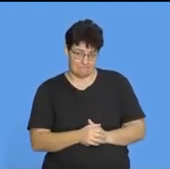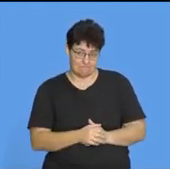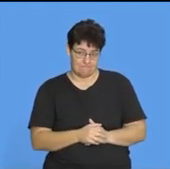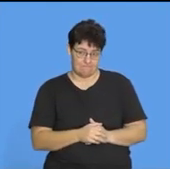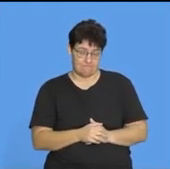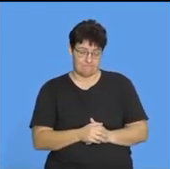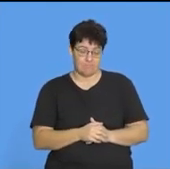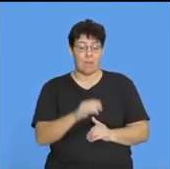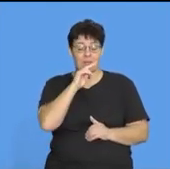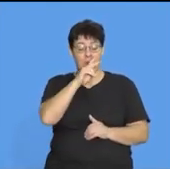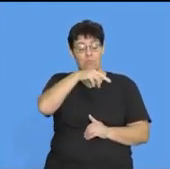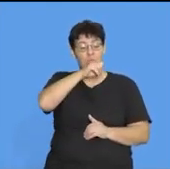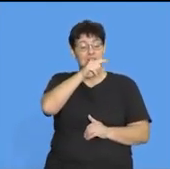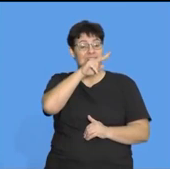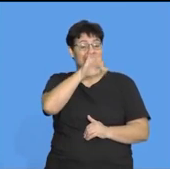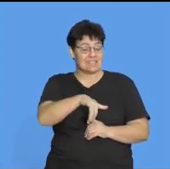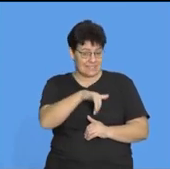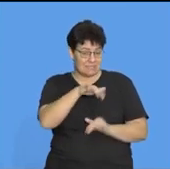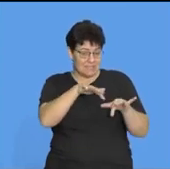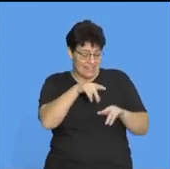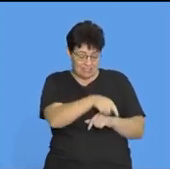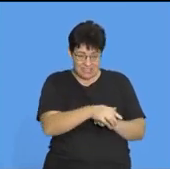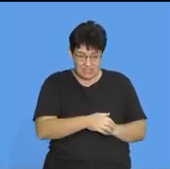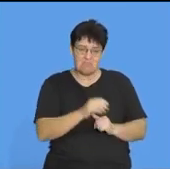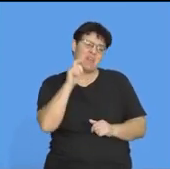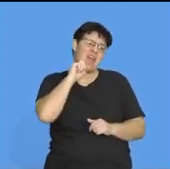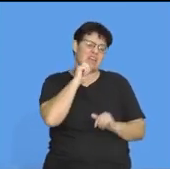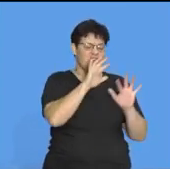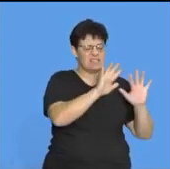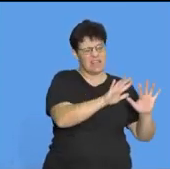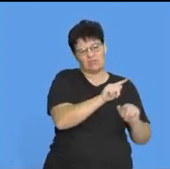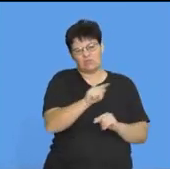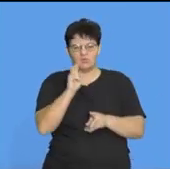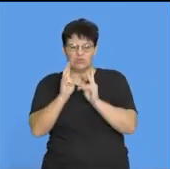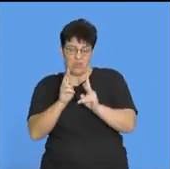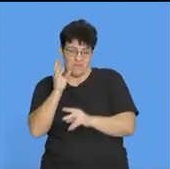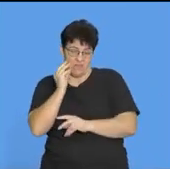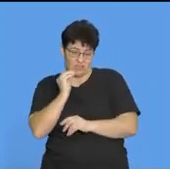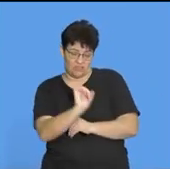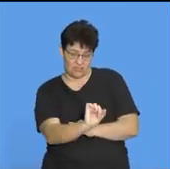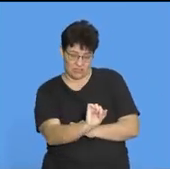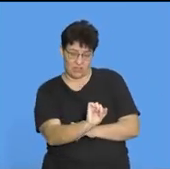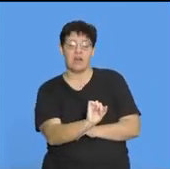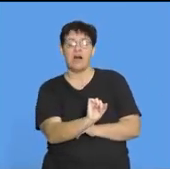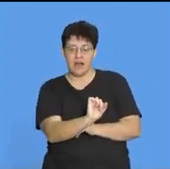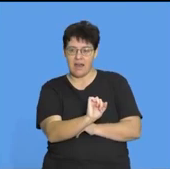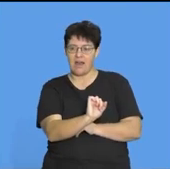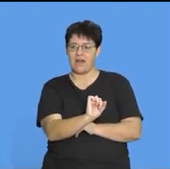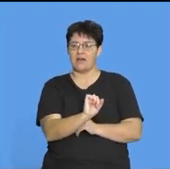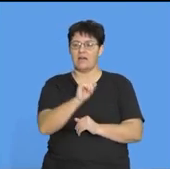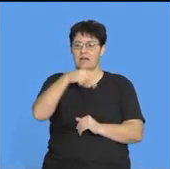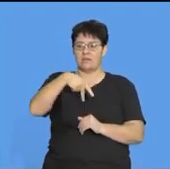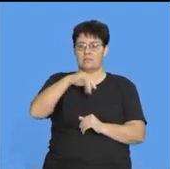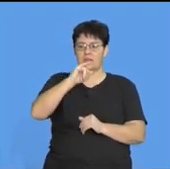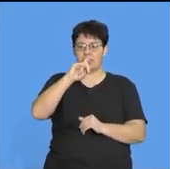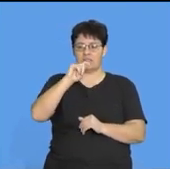At puberty, we see that between the ages of 10 to 12 years, the pituitary gland starts to